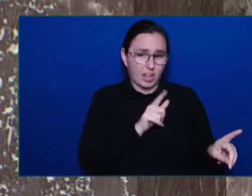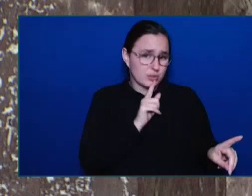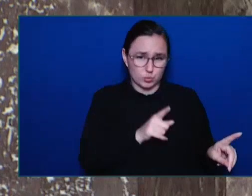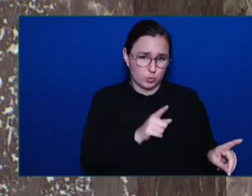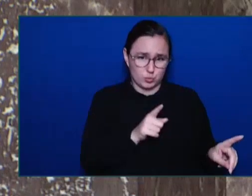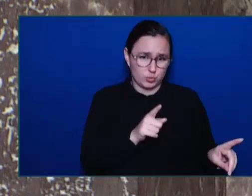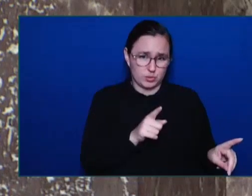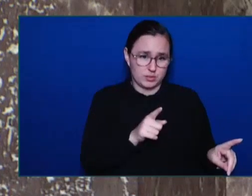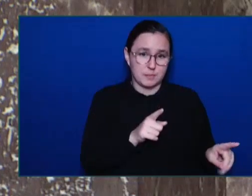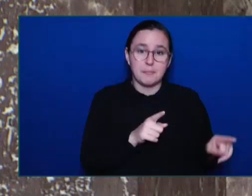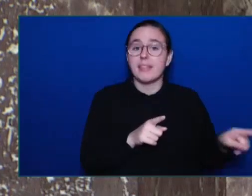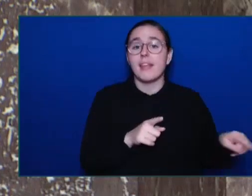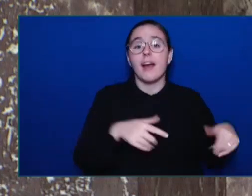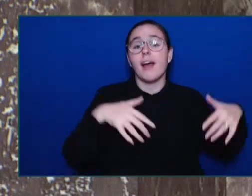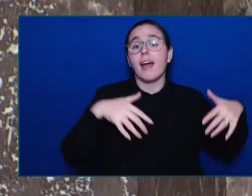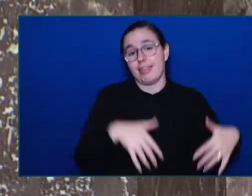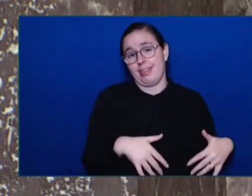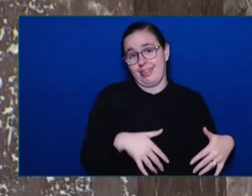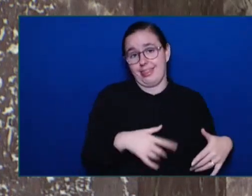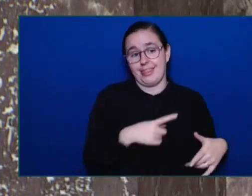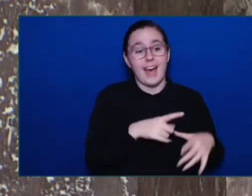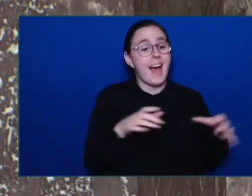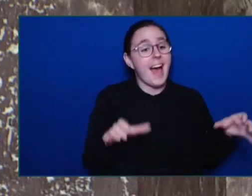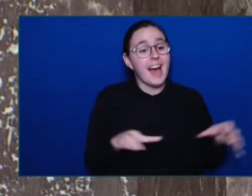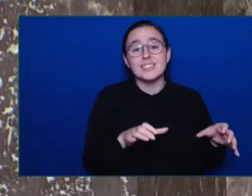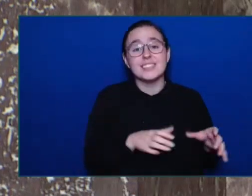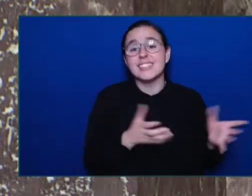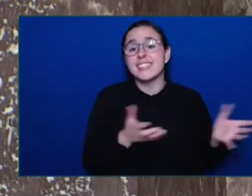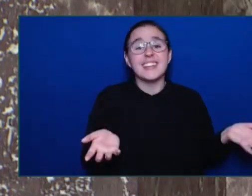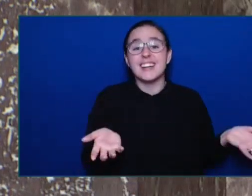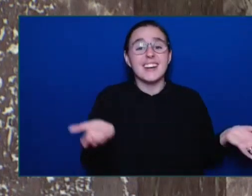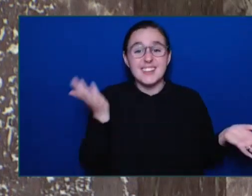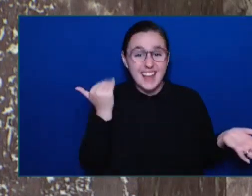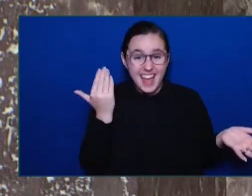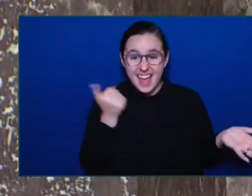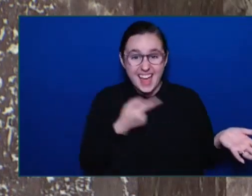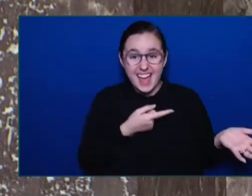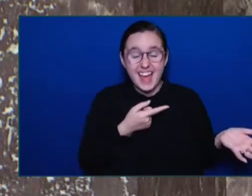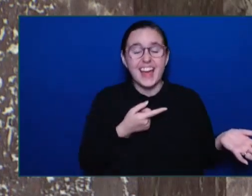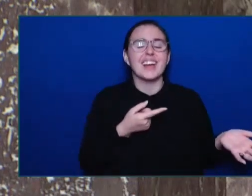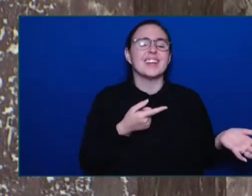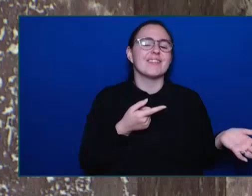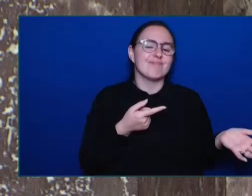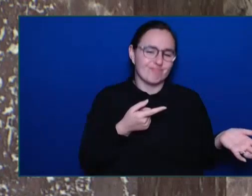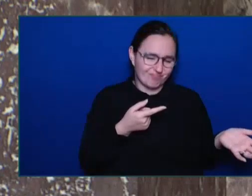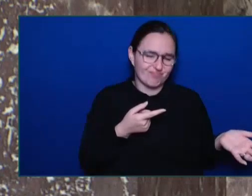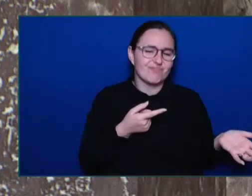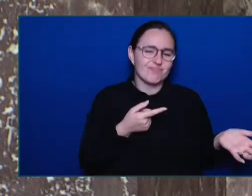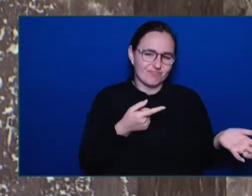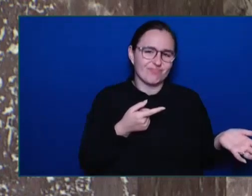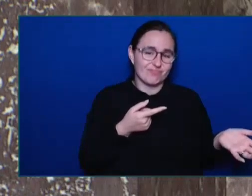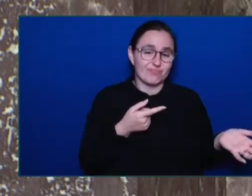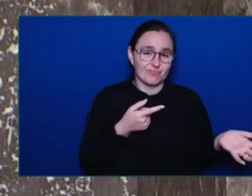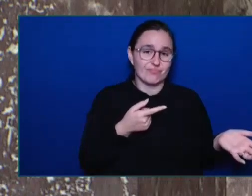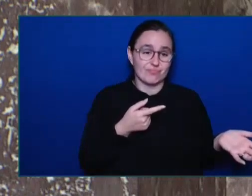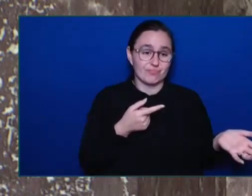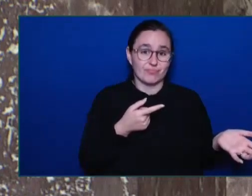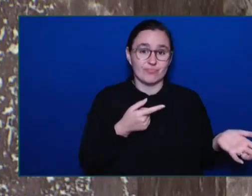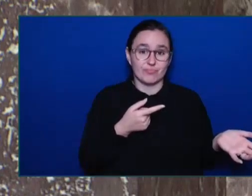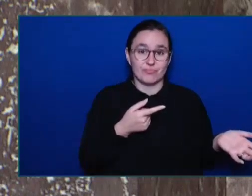Speaker. There's a reason why they didn't take action. And the answer, they're saying thank you. You can thank me after I tell you what